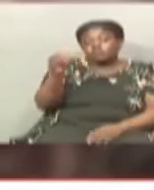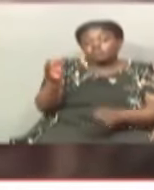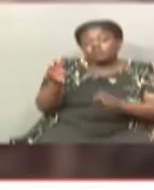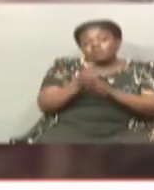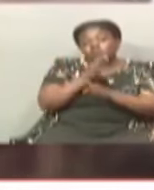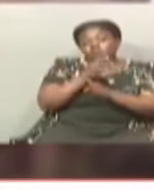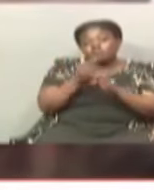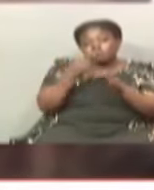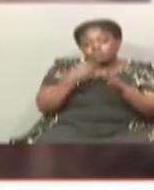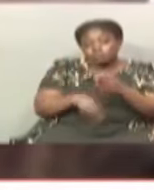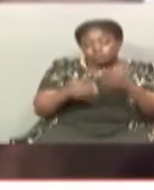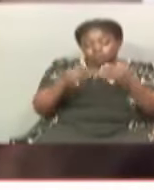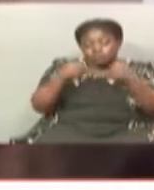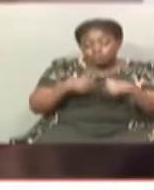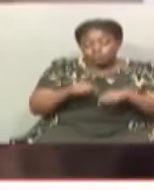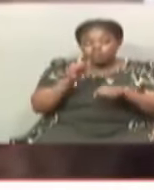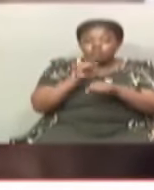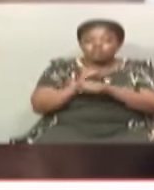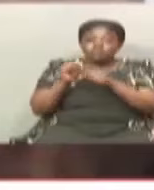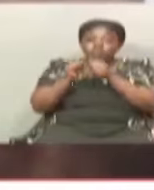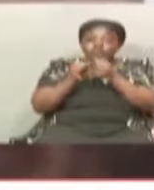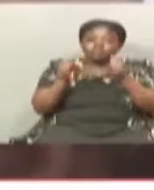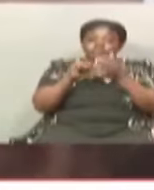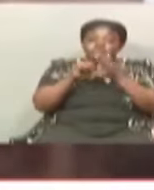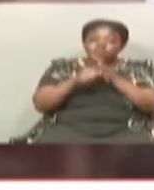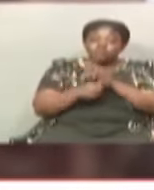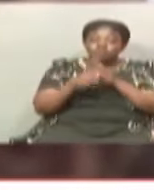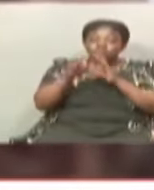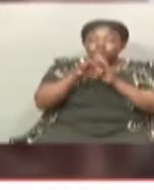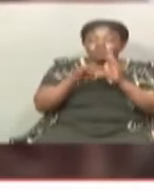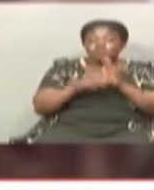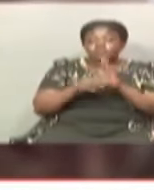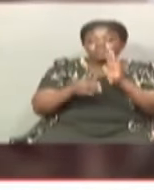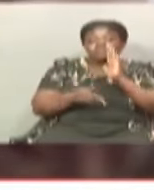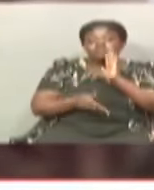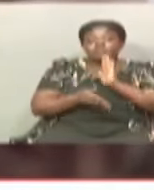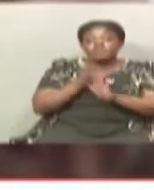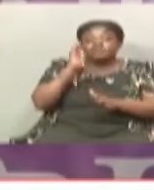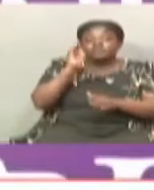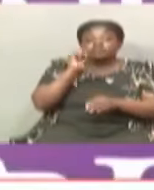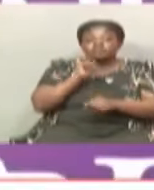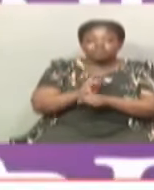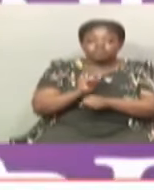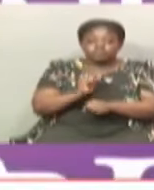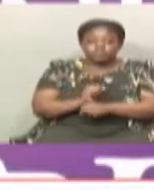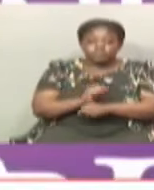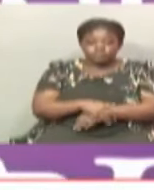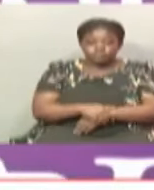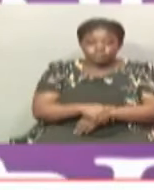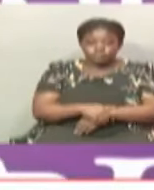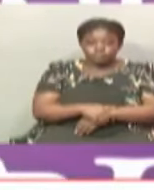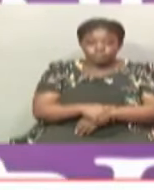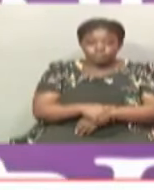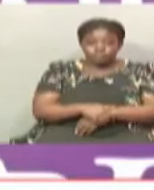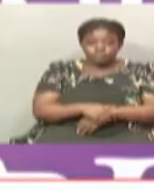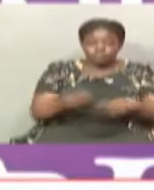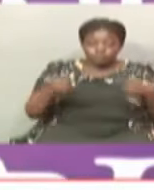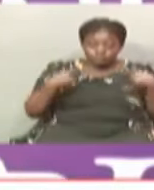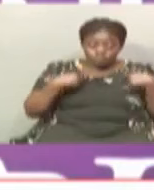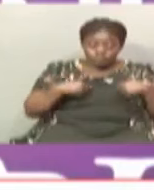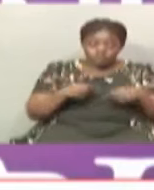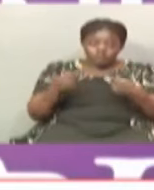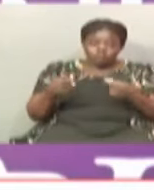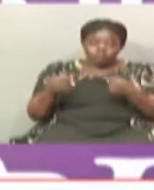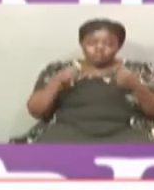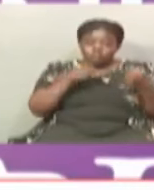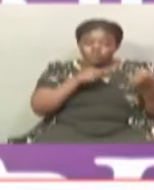besigeddamu zokulangira ne ministry yenso za semateka kusubula kwangu ya emirimu. We are having some discussions